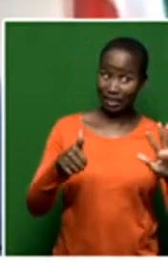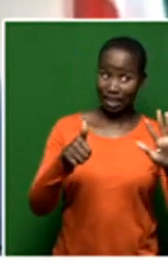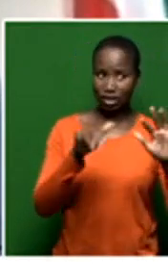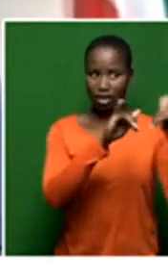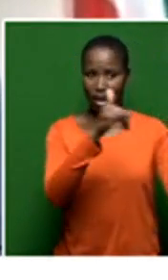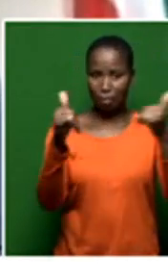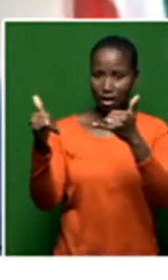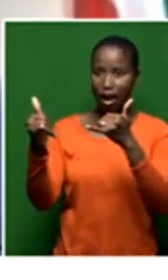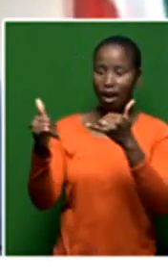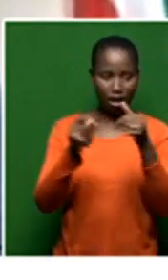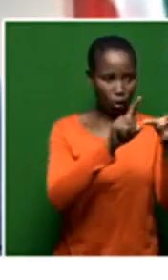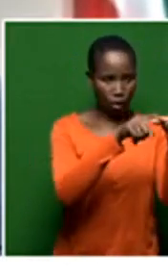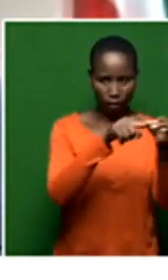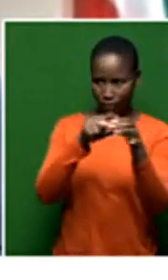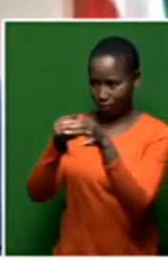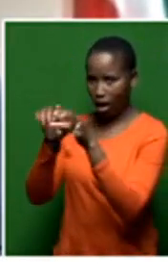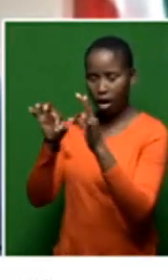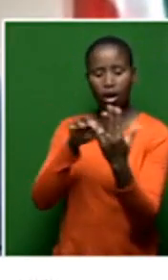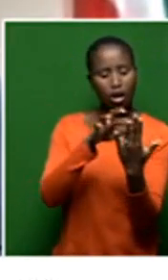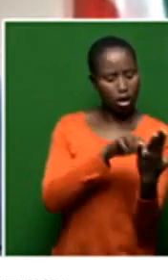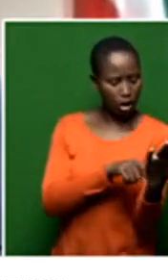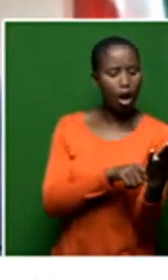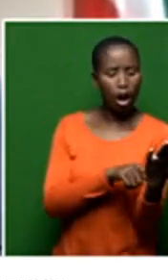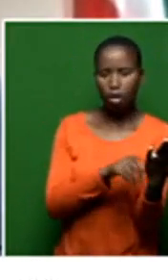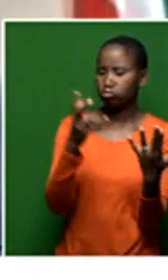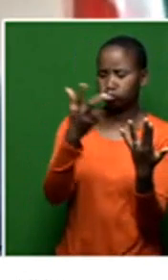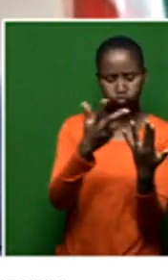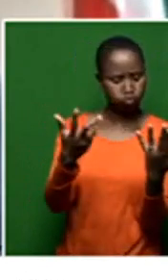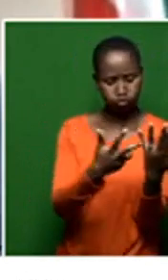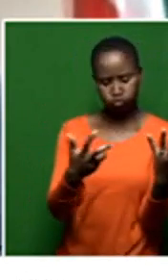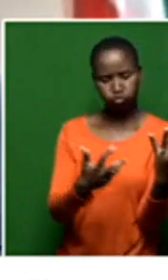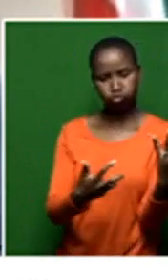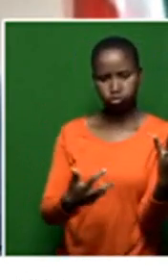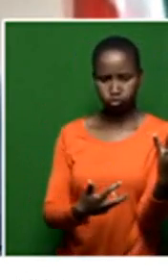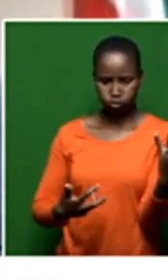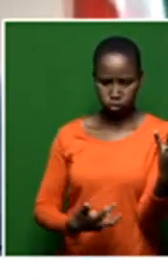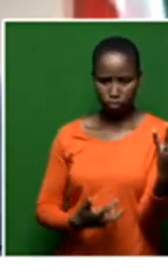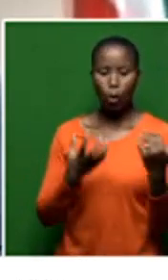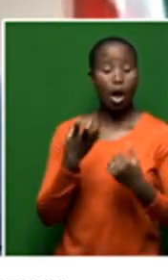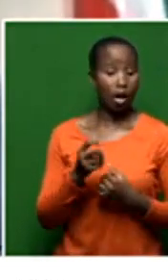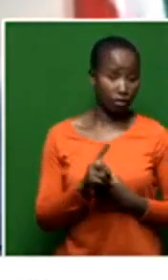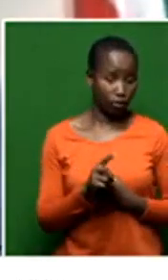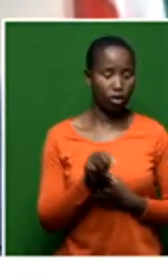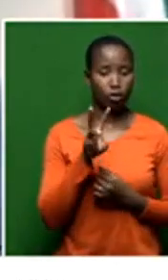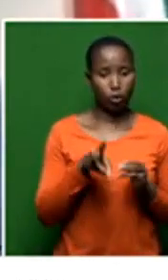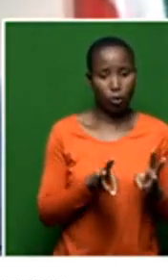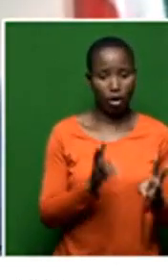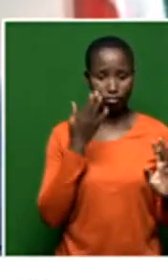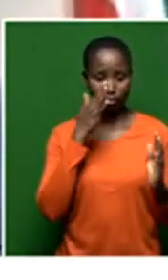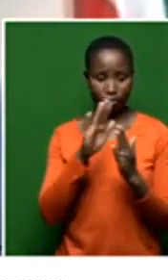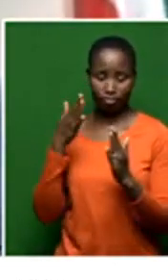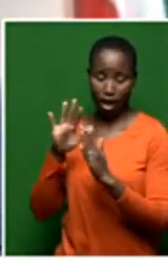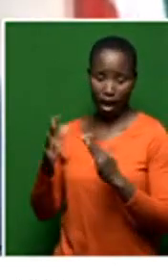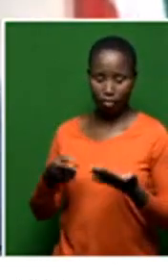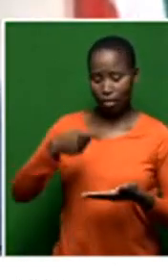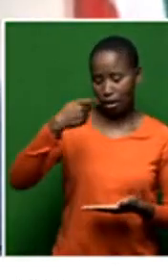criteria. I think we need to understand that from inception, we had a 2-pronged approach, which is this spectrum